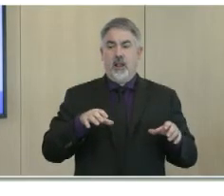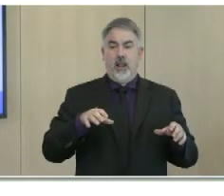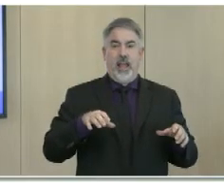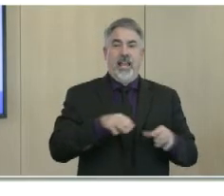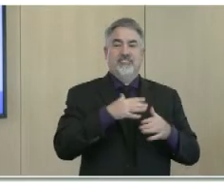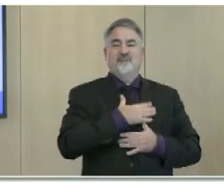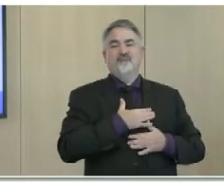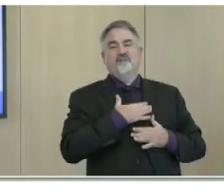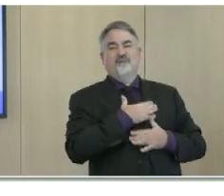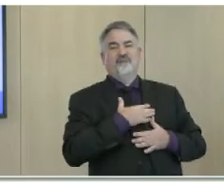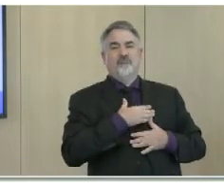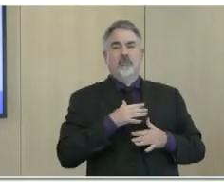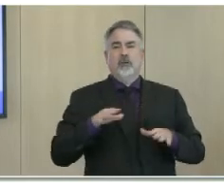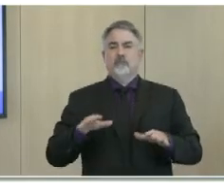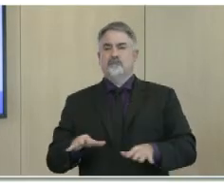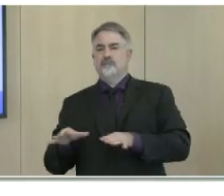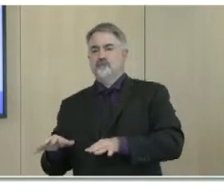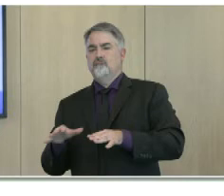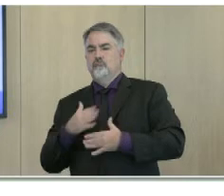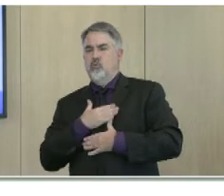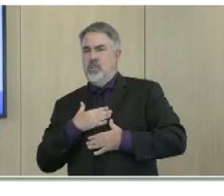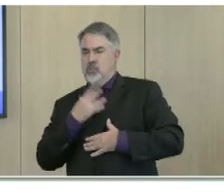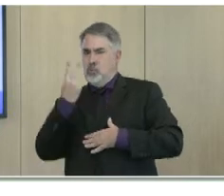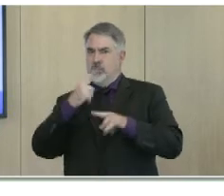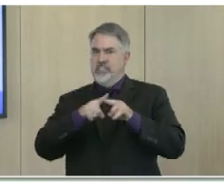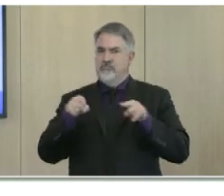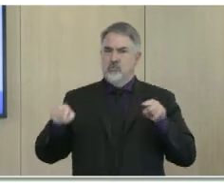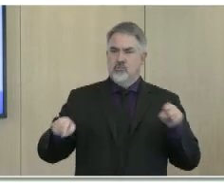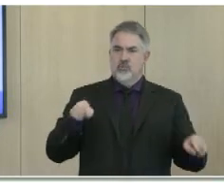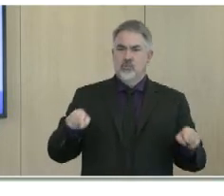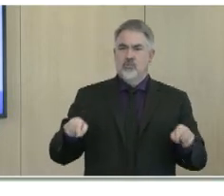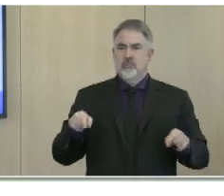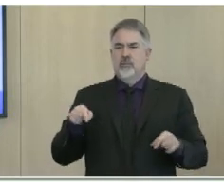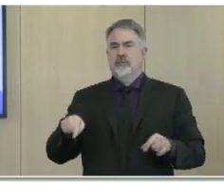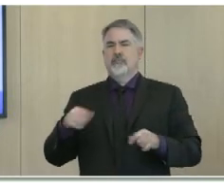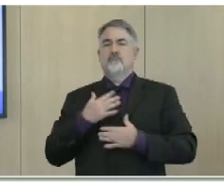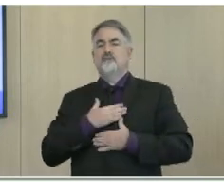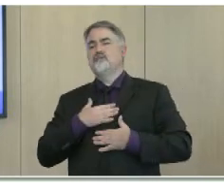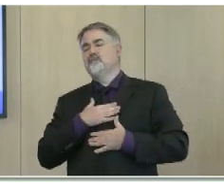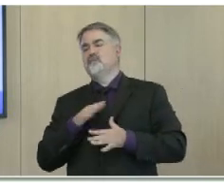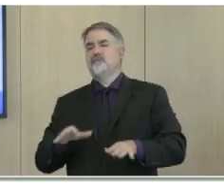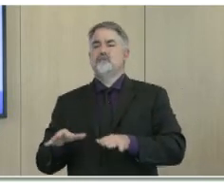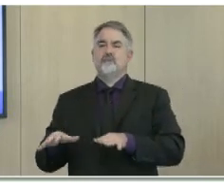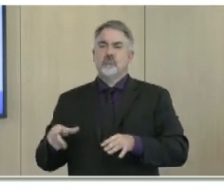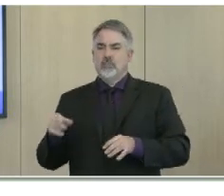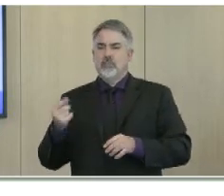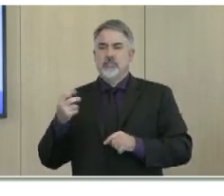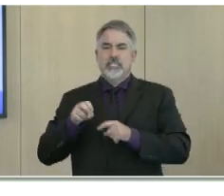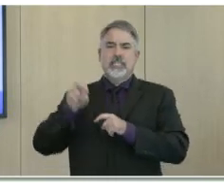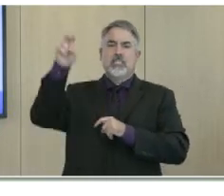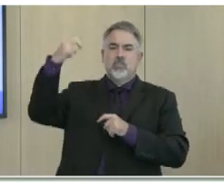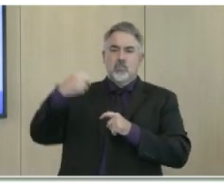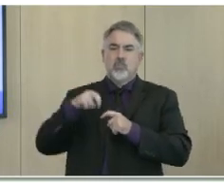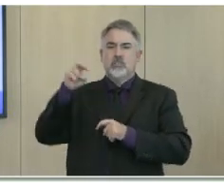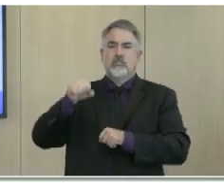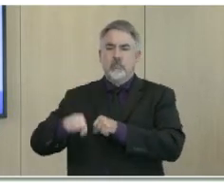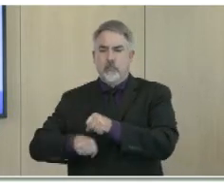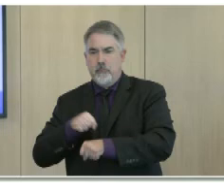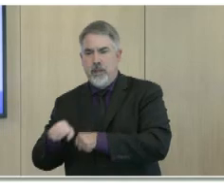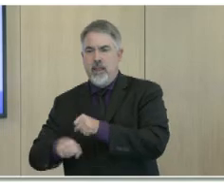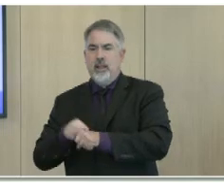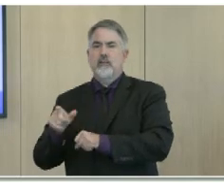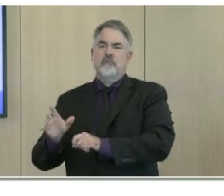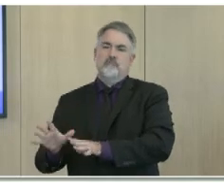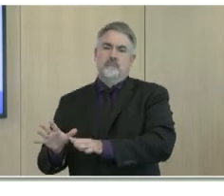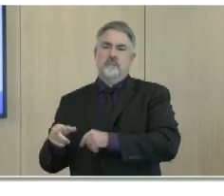recreation. Passive recreation, hiking, walking, biking is allowed in those